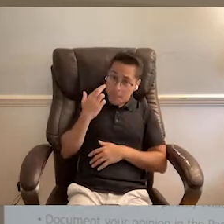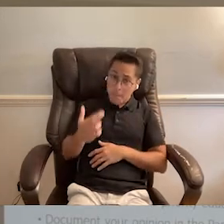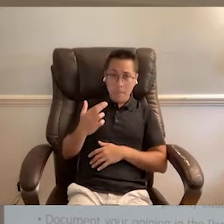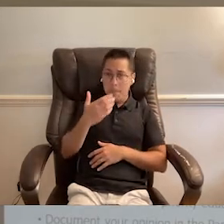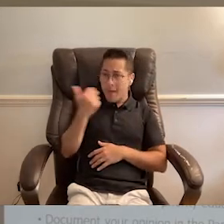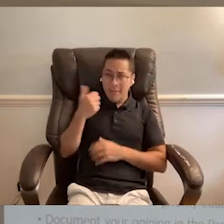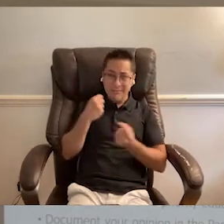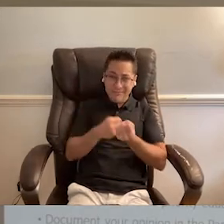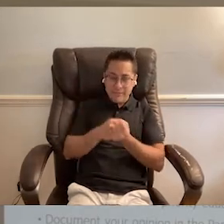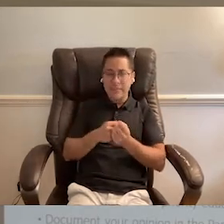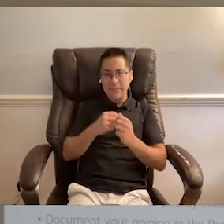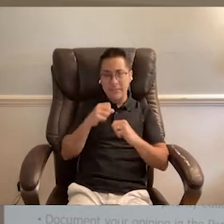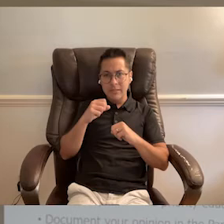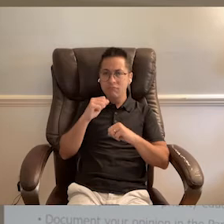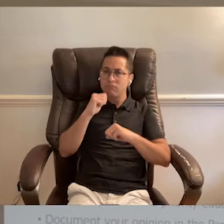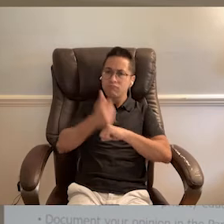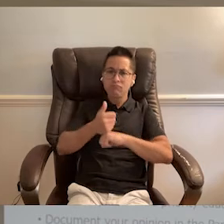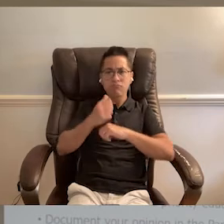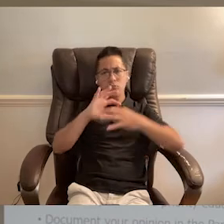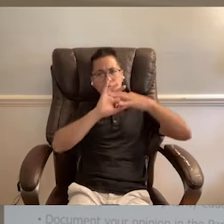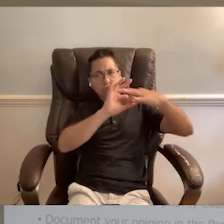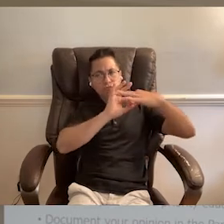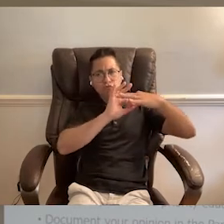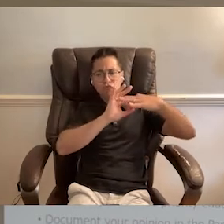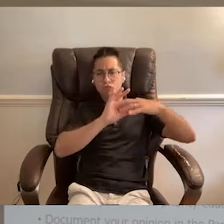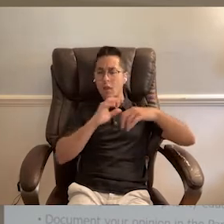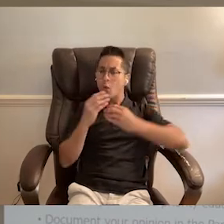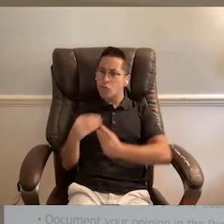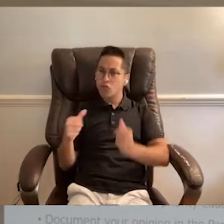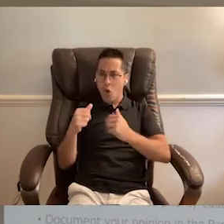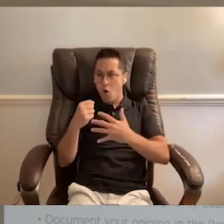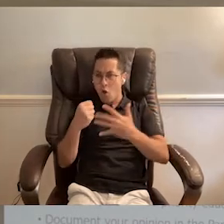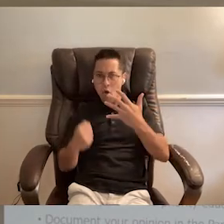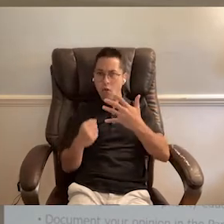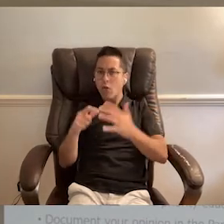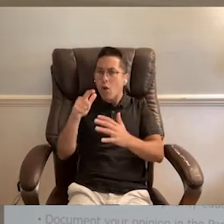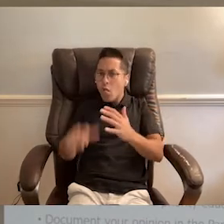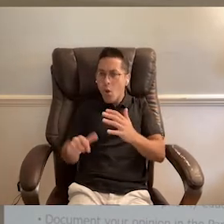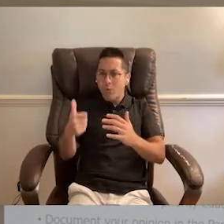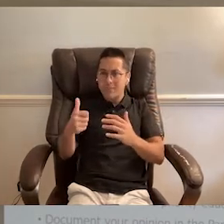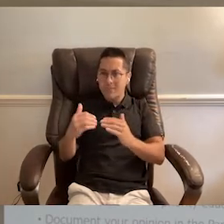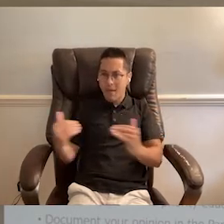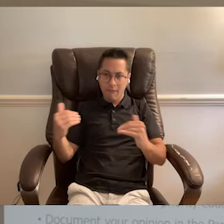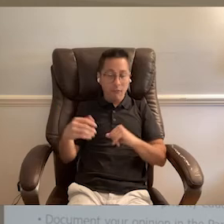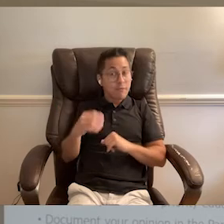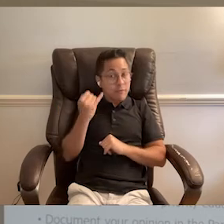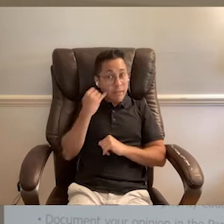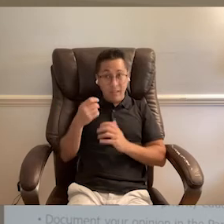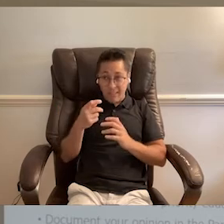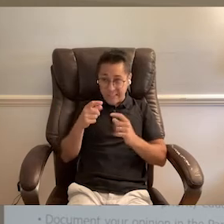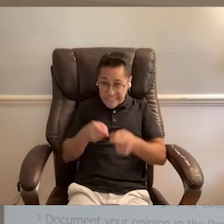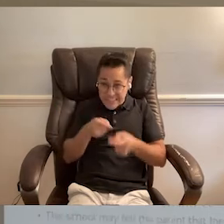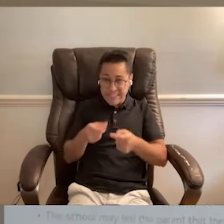bridges and resolve it at the lowest level you can. Now, if it's not working, you do move up, and I'm